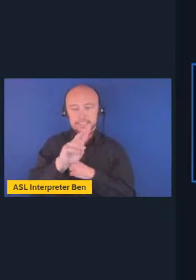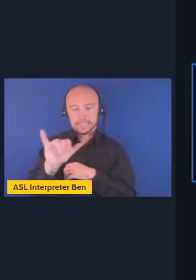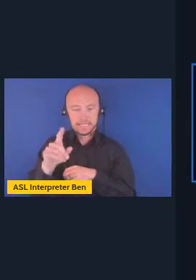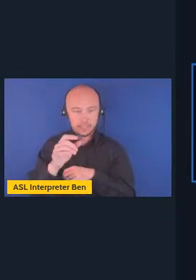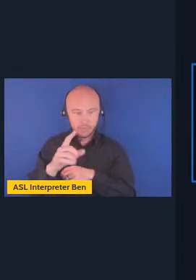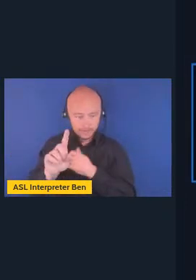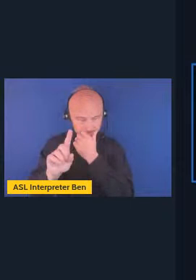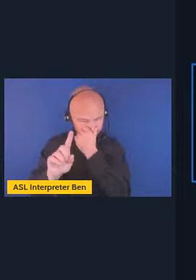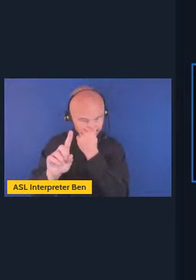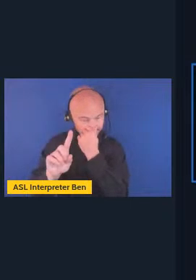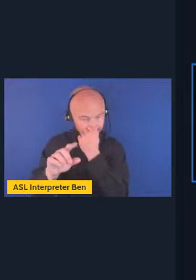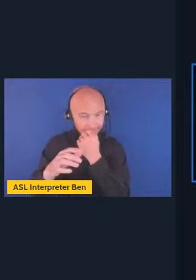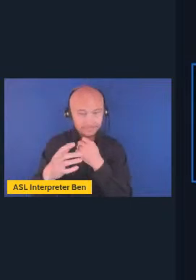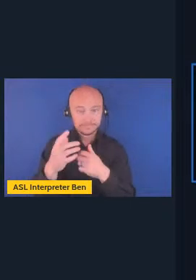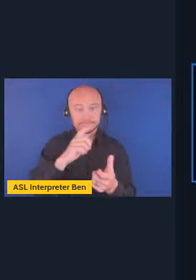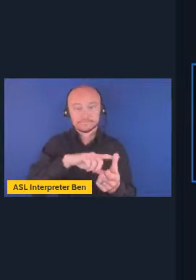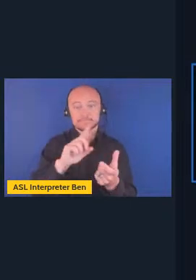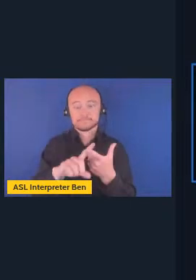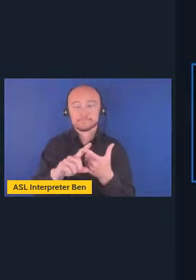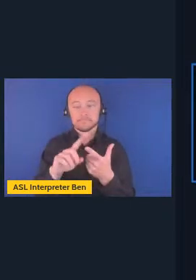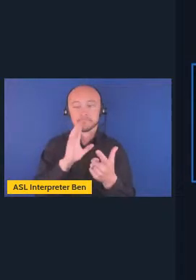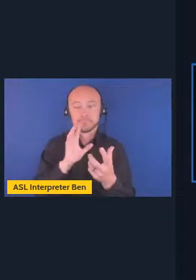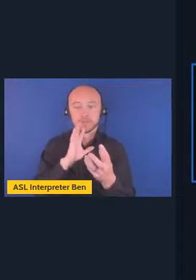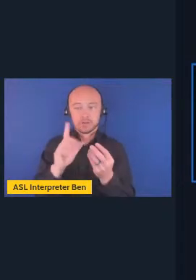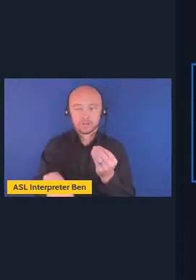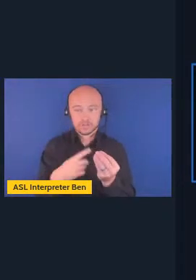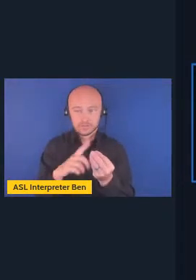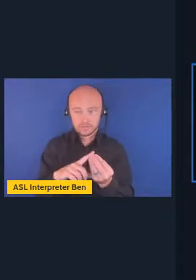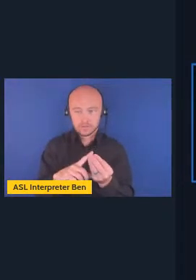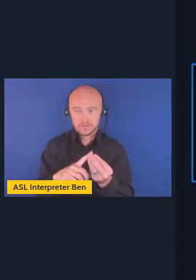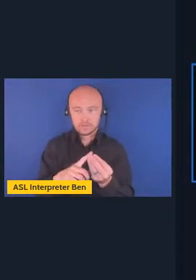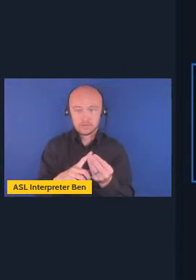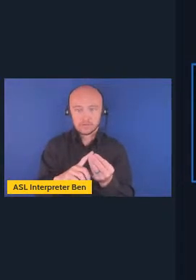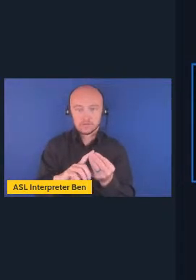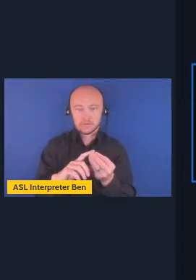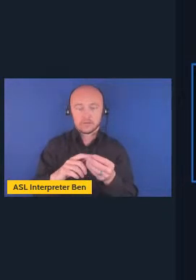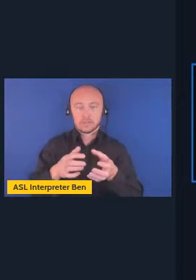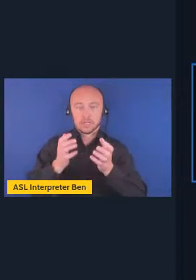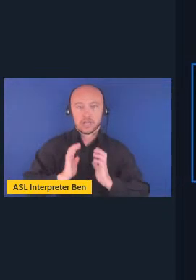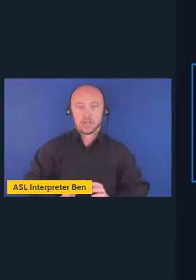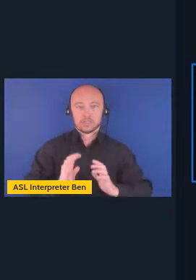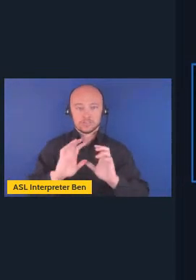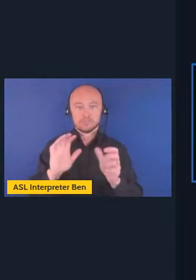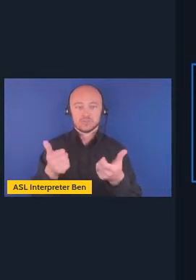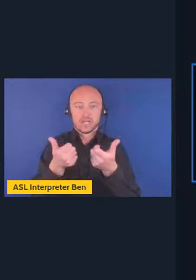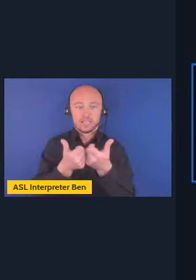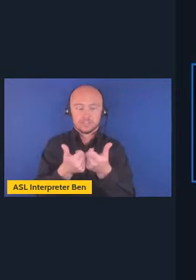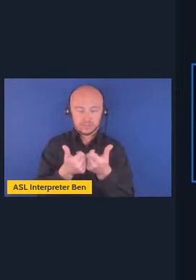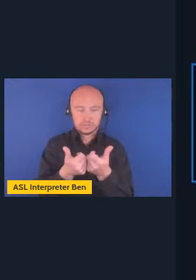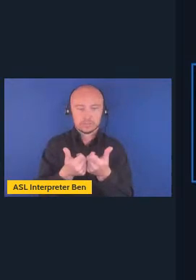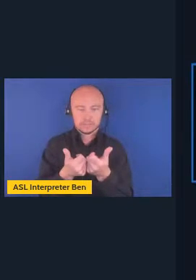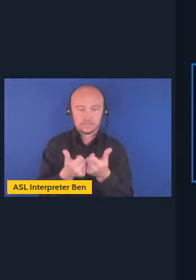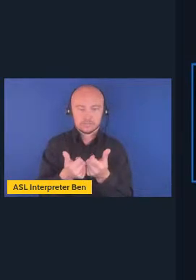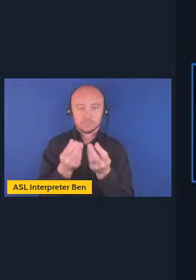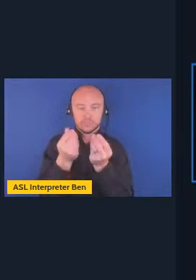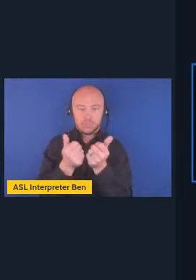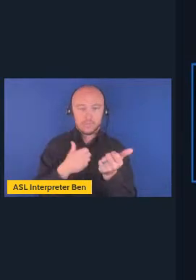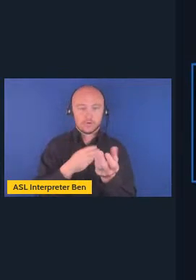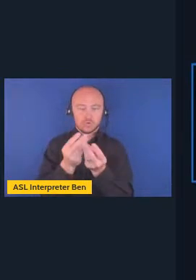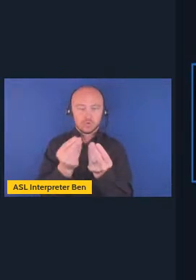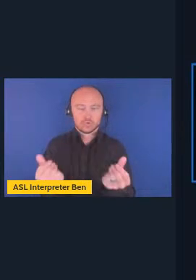environment. Then we will talk about one of the customer challenge which we solved using our